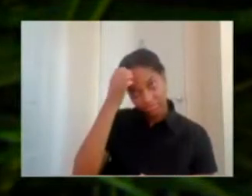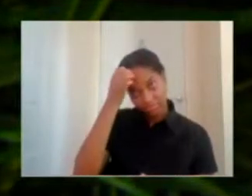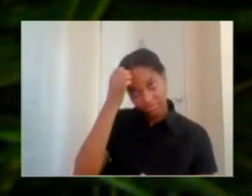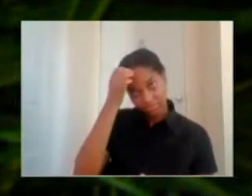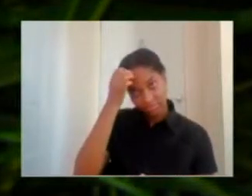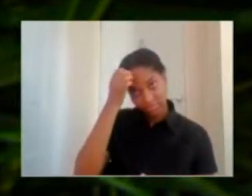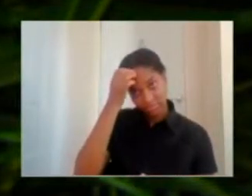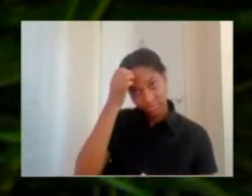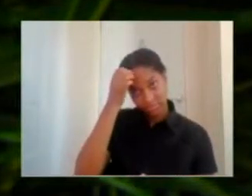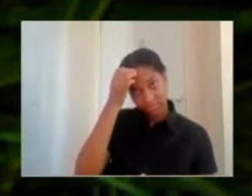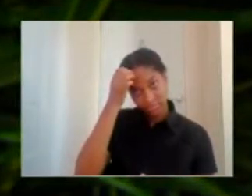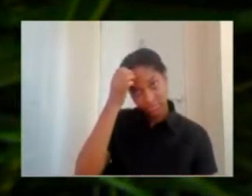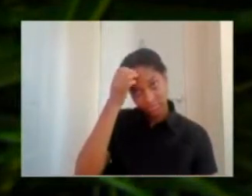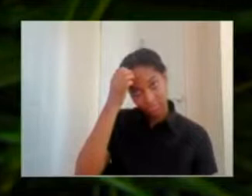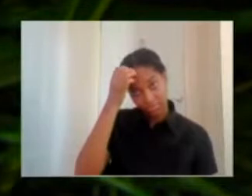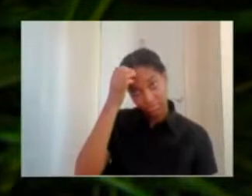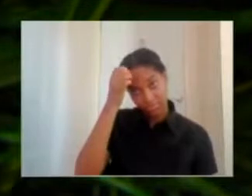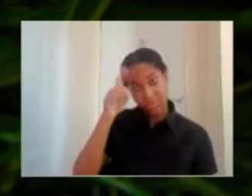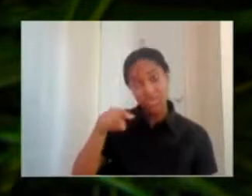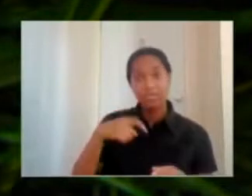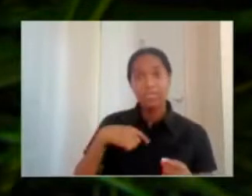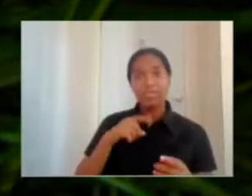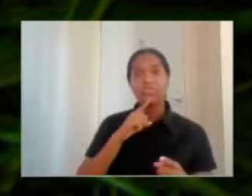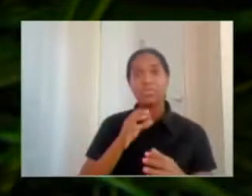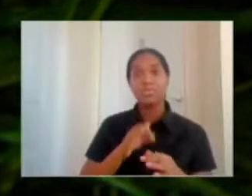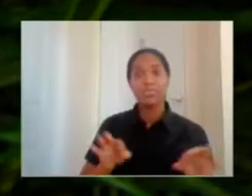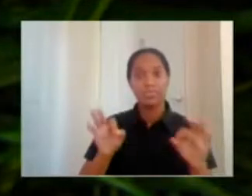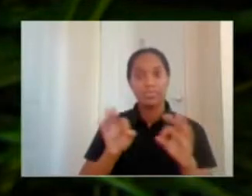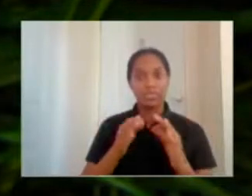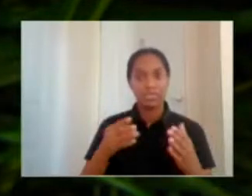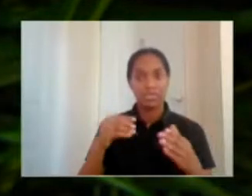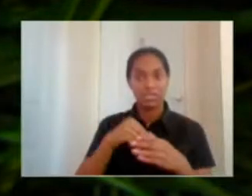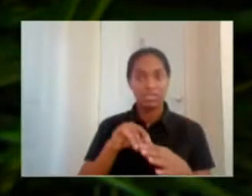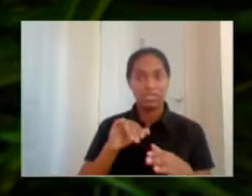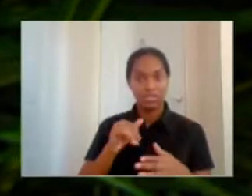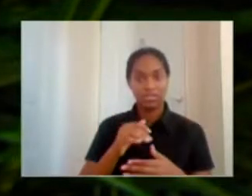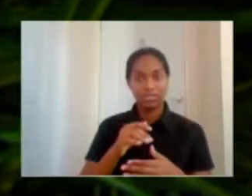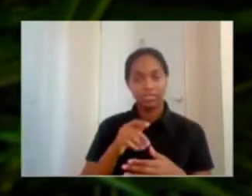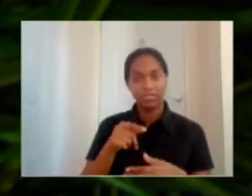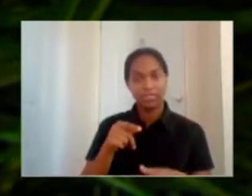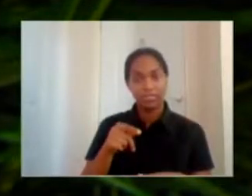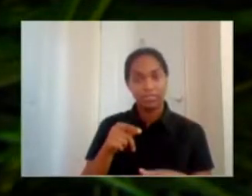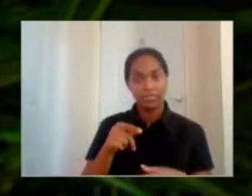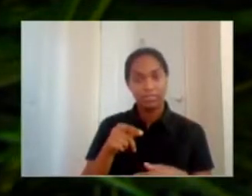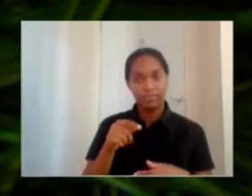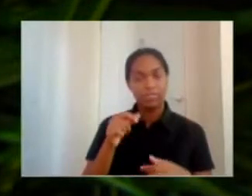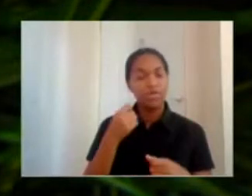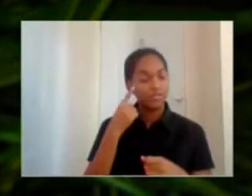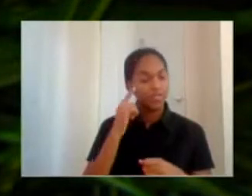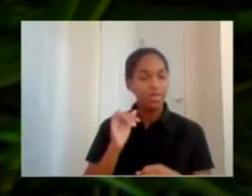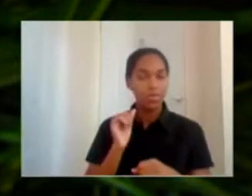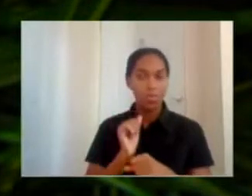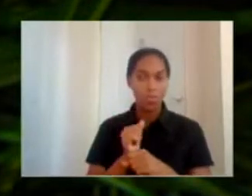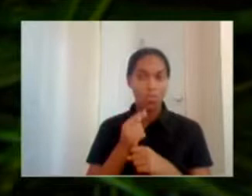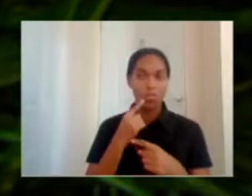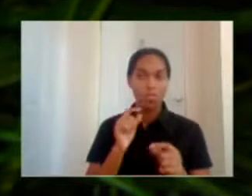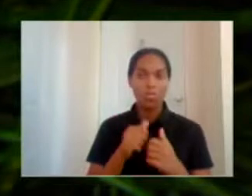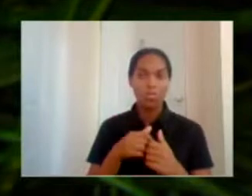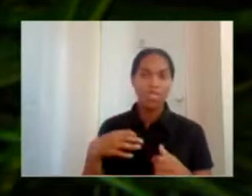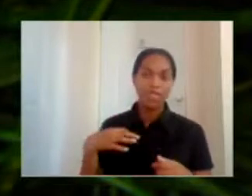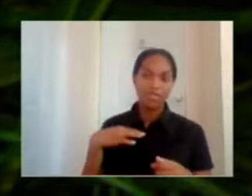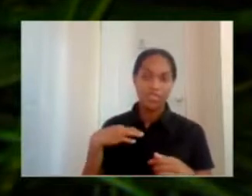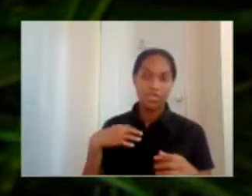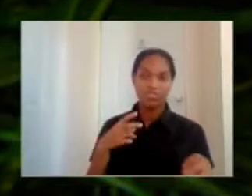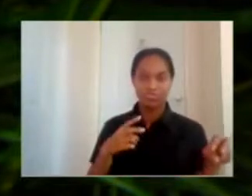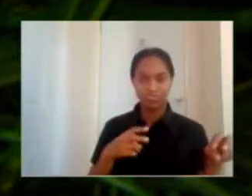really important piece of that puzzle to get that to work with a voluntary transition